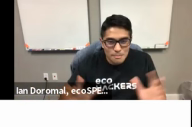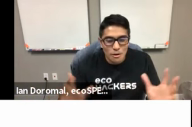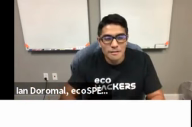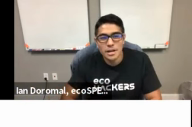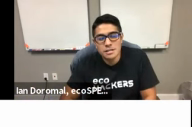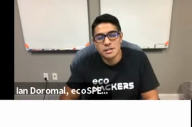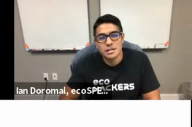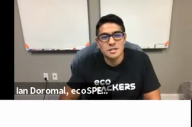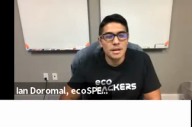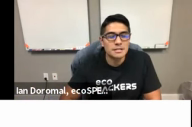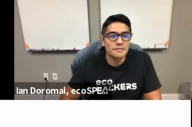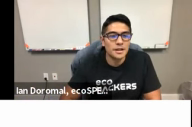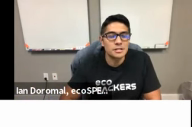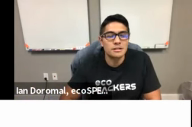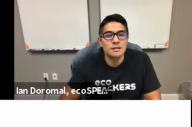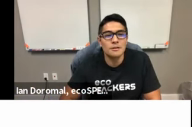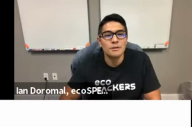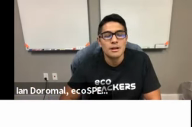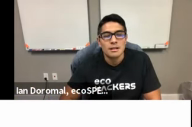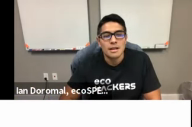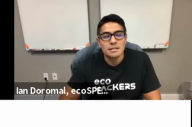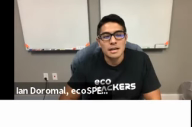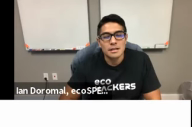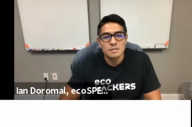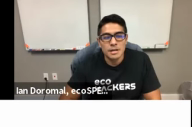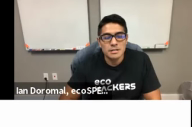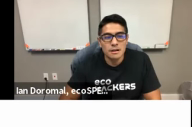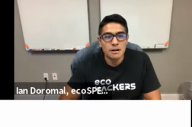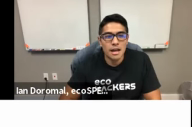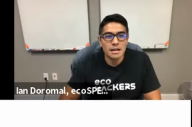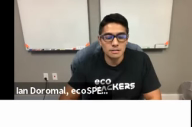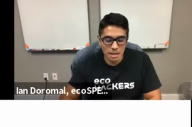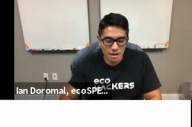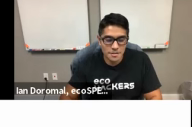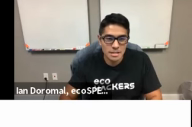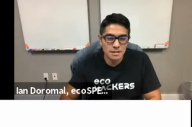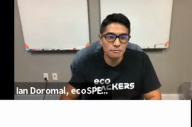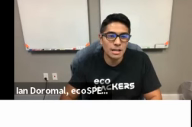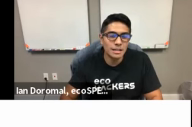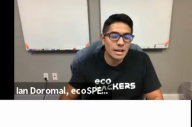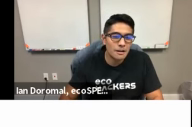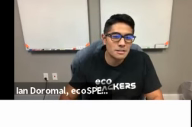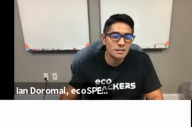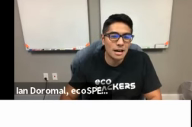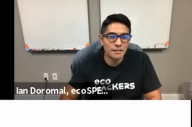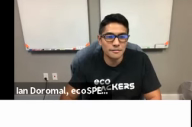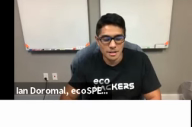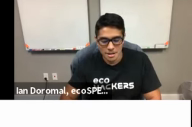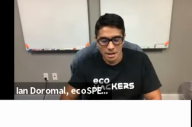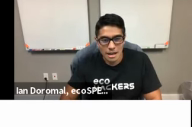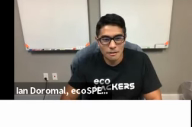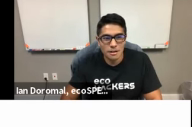has a ton more innovation than just space innovation. So NASA Kennedy Space Center has a lot of sensitive wetland areas, a lot